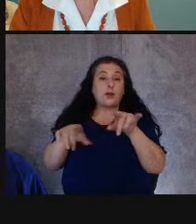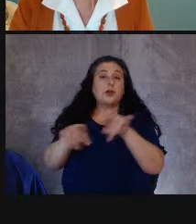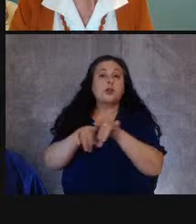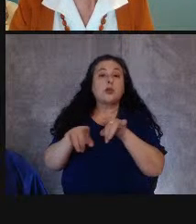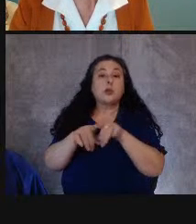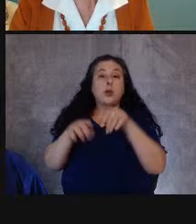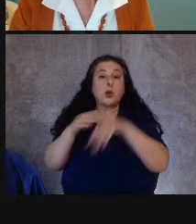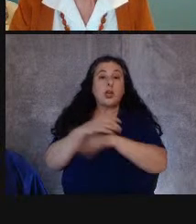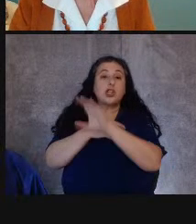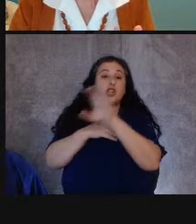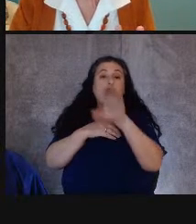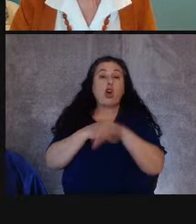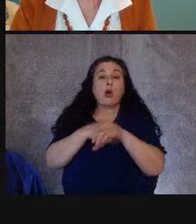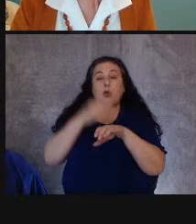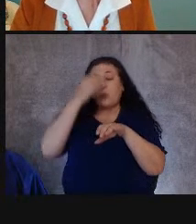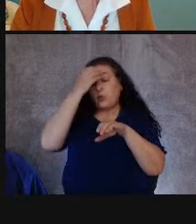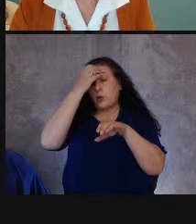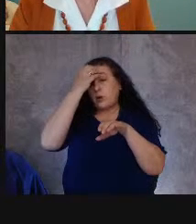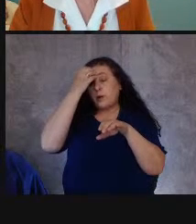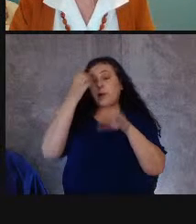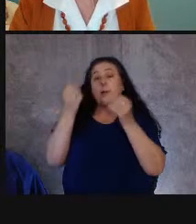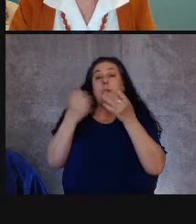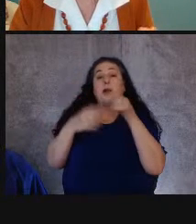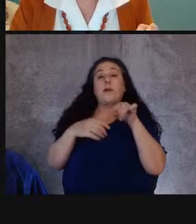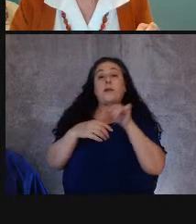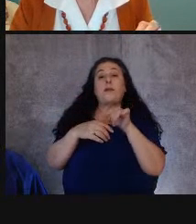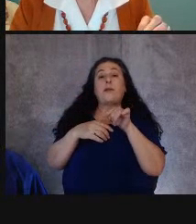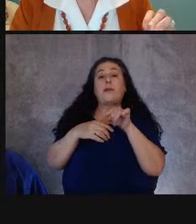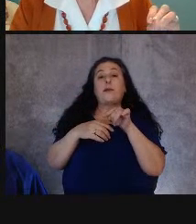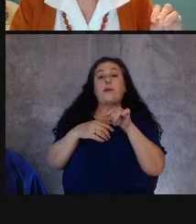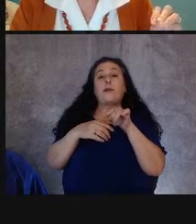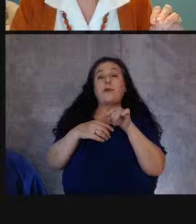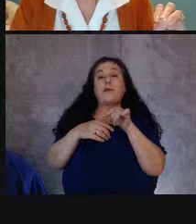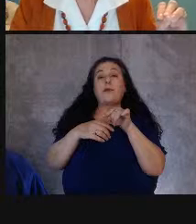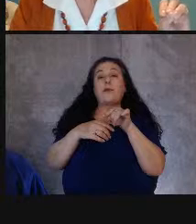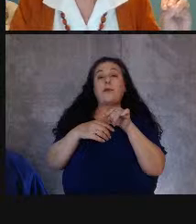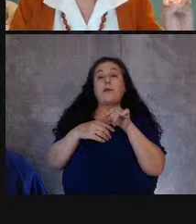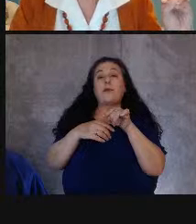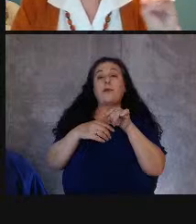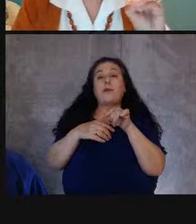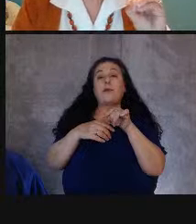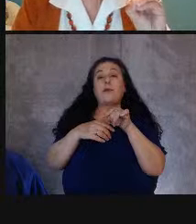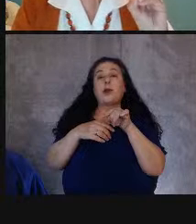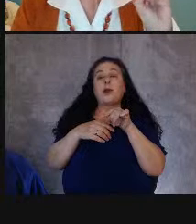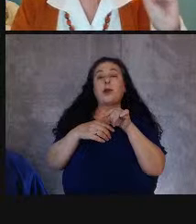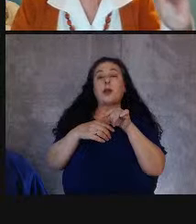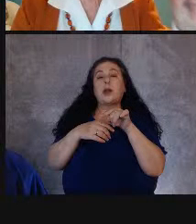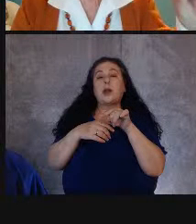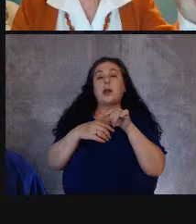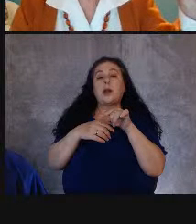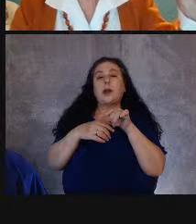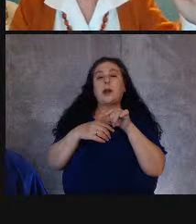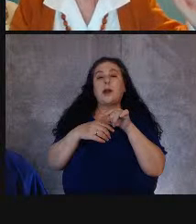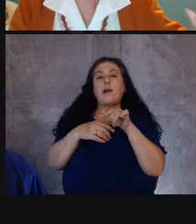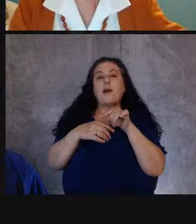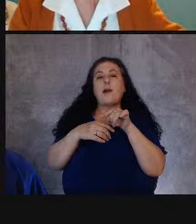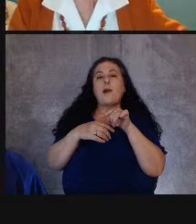in Chicago, many of the kind of